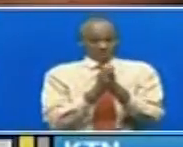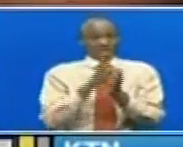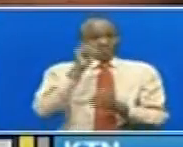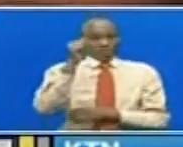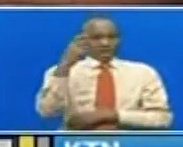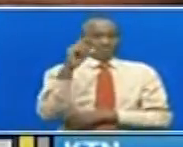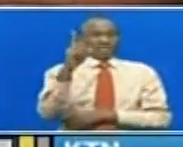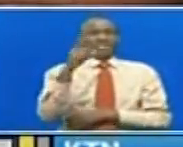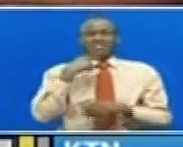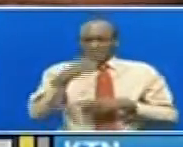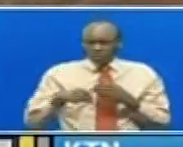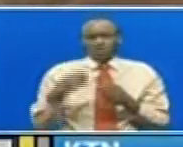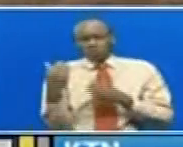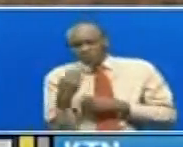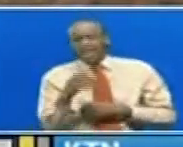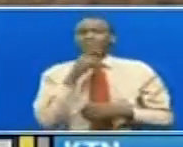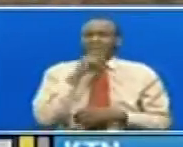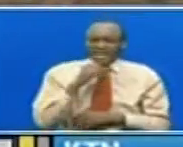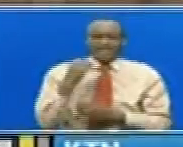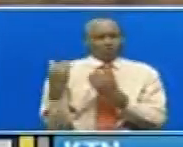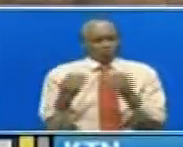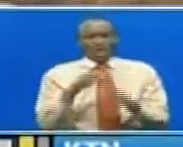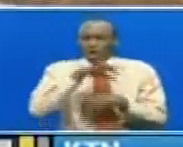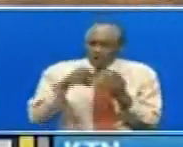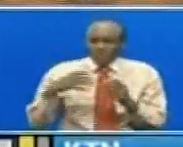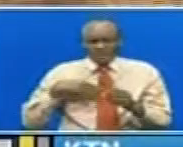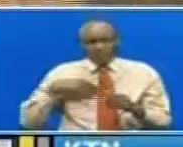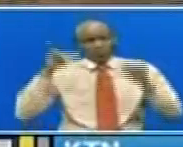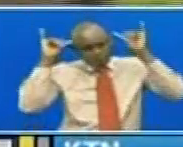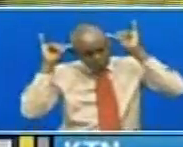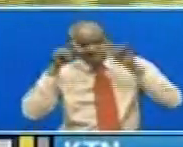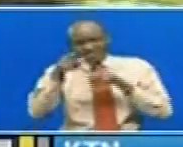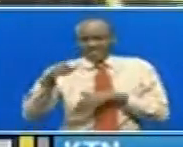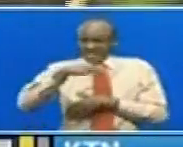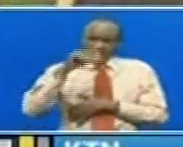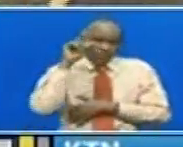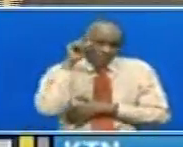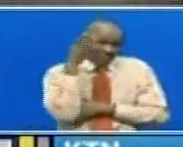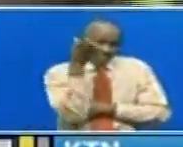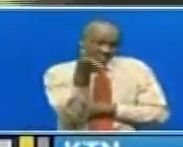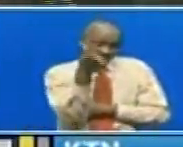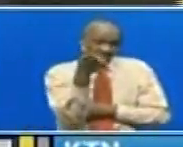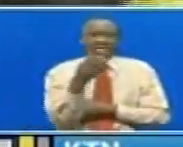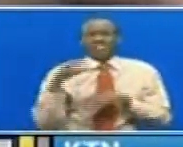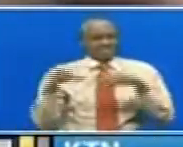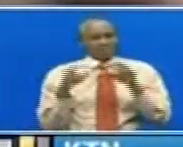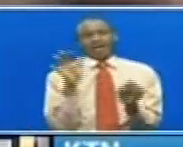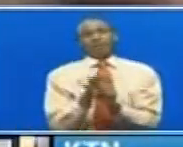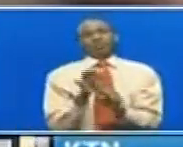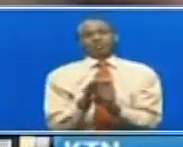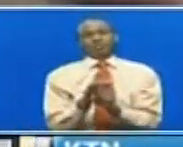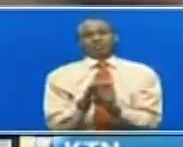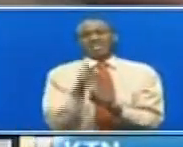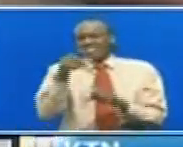of children, women, men, and even livestock in Owino Uhuru slums in Changamwe, Mombasa County.